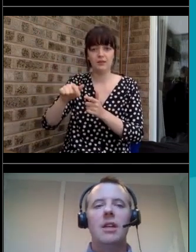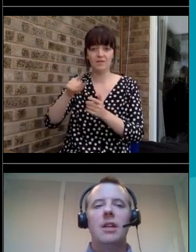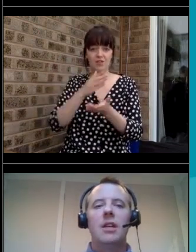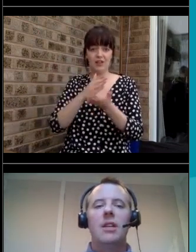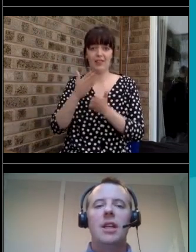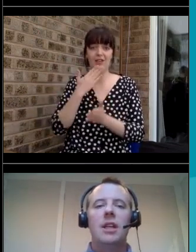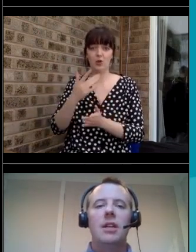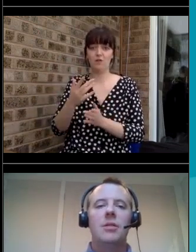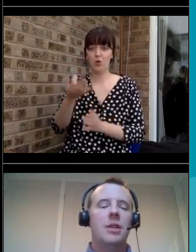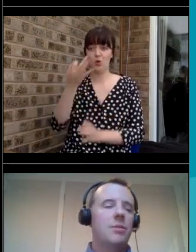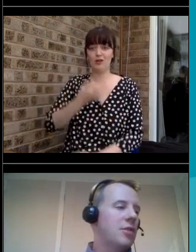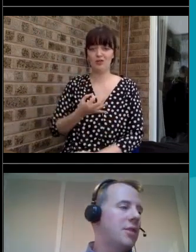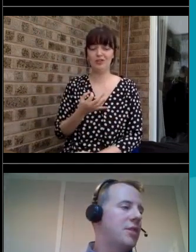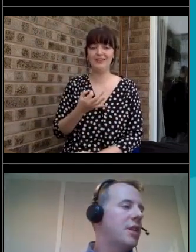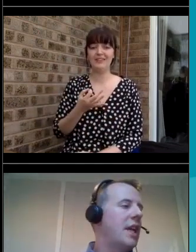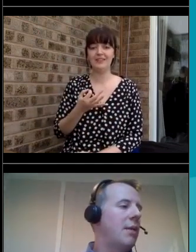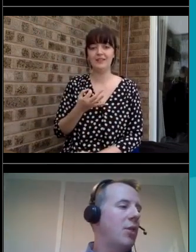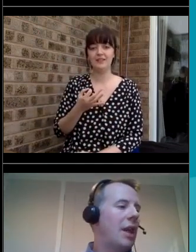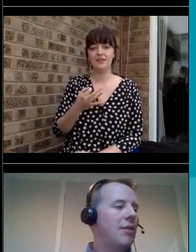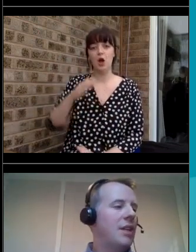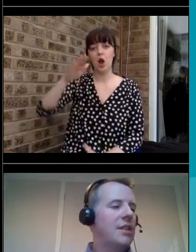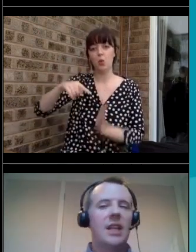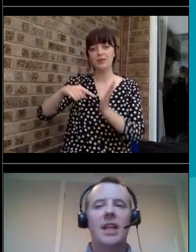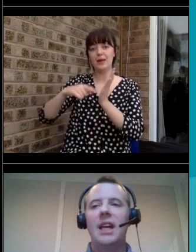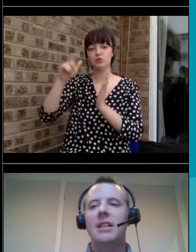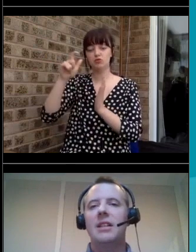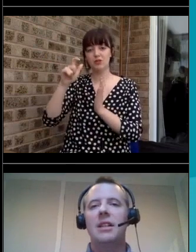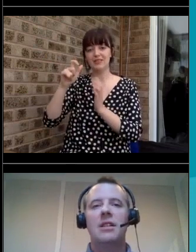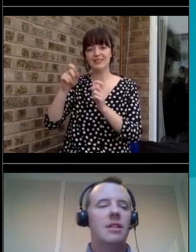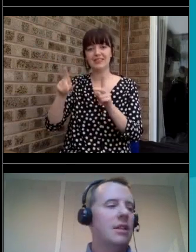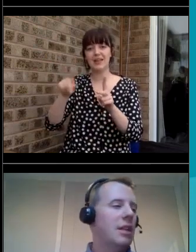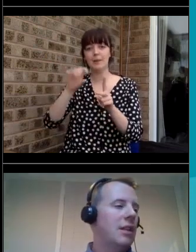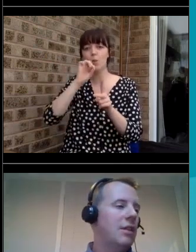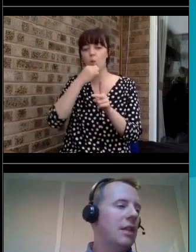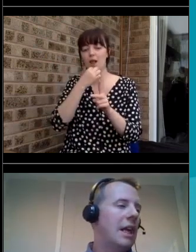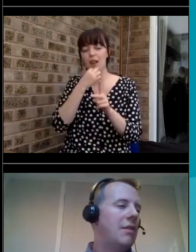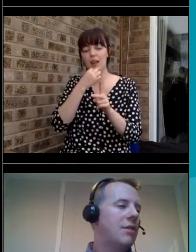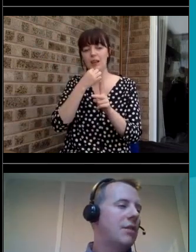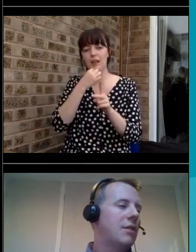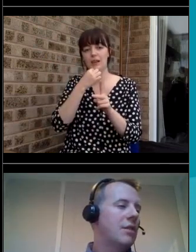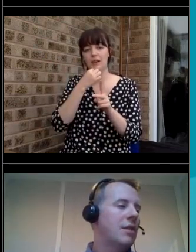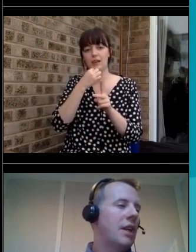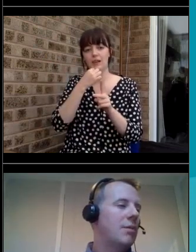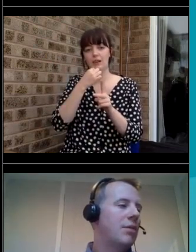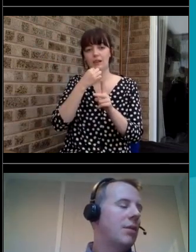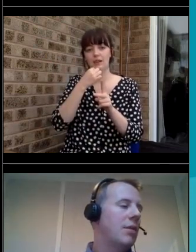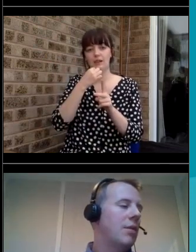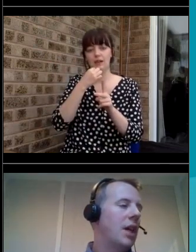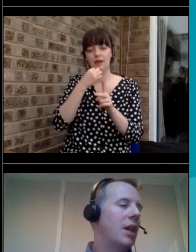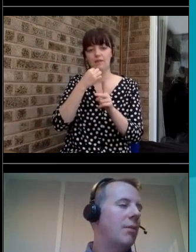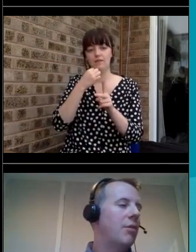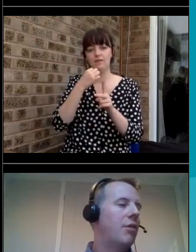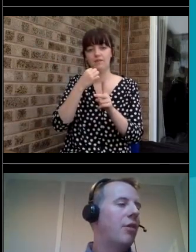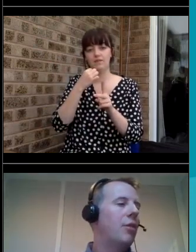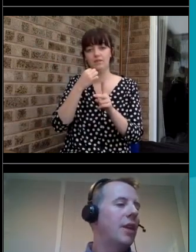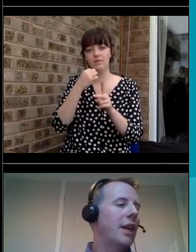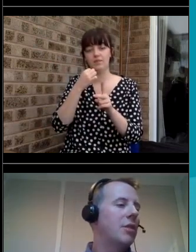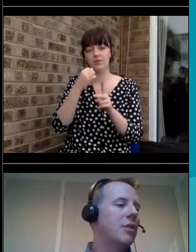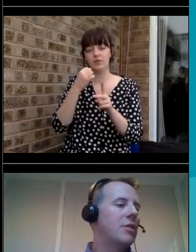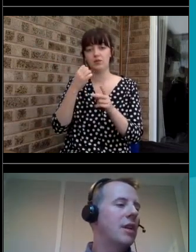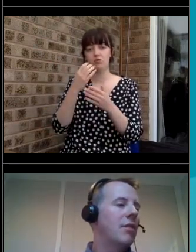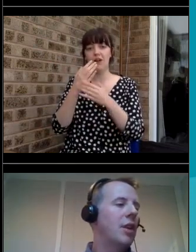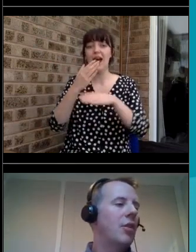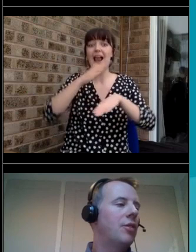the Lower Thames Crossing scheme will have these dedicated left slip